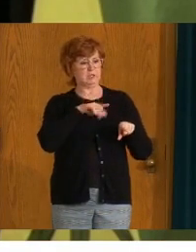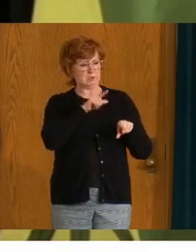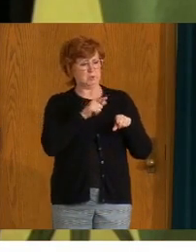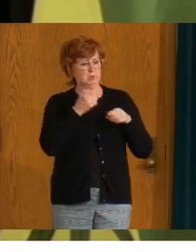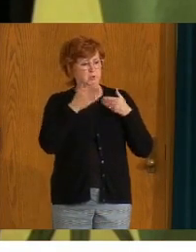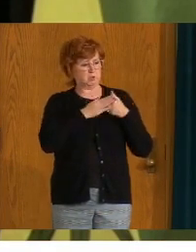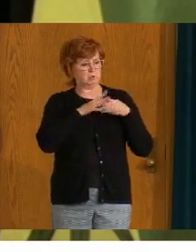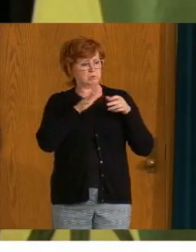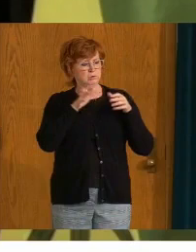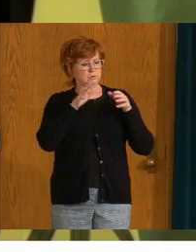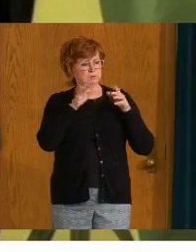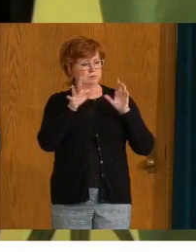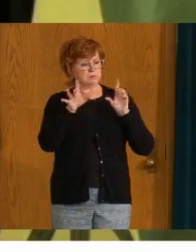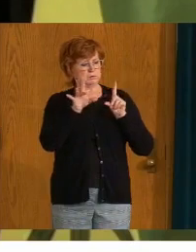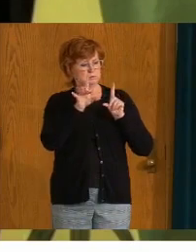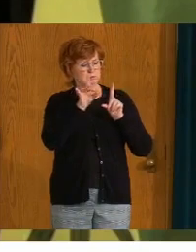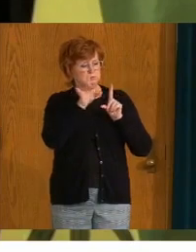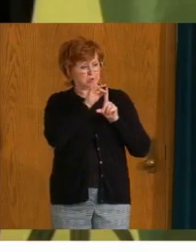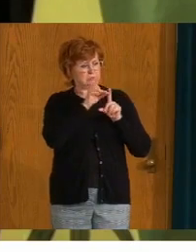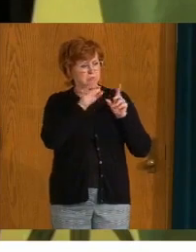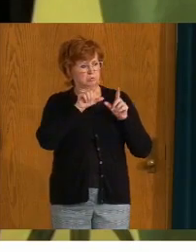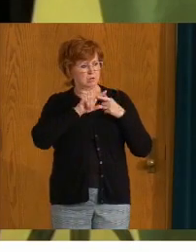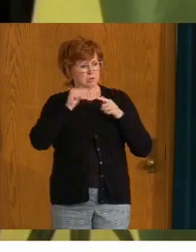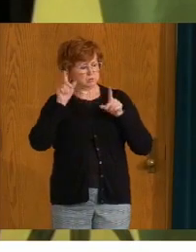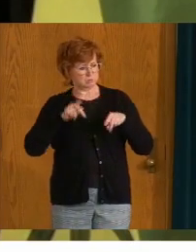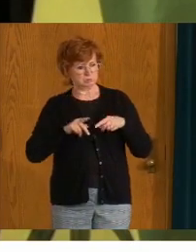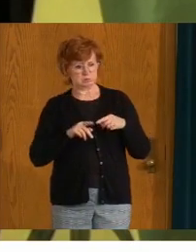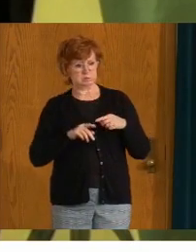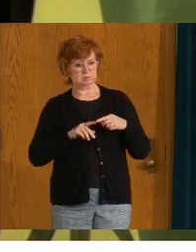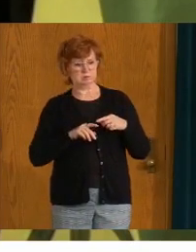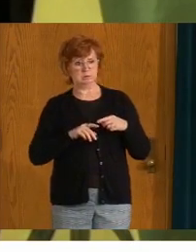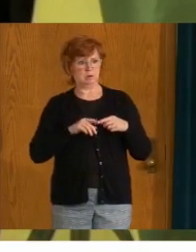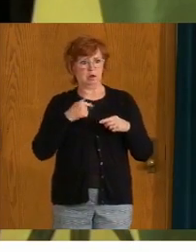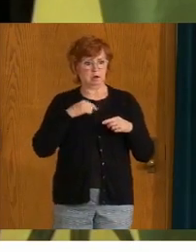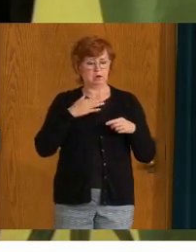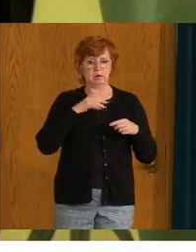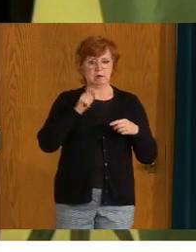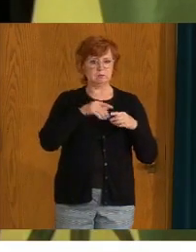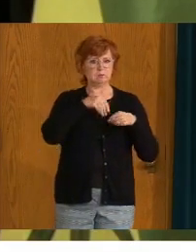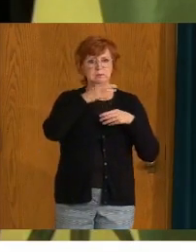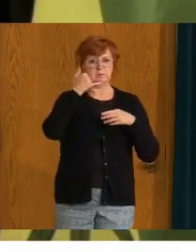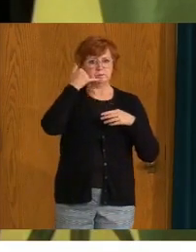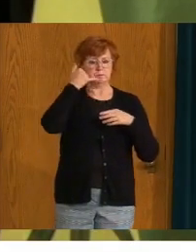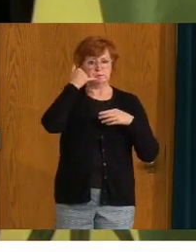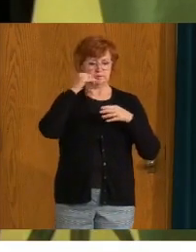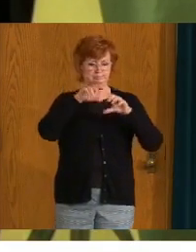that going to work? Scott, you might have a comment on that, or possibly Dr. Shahab.